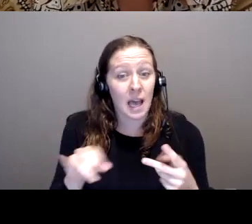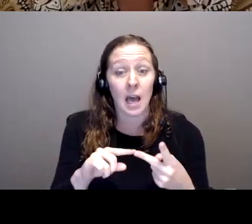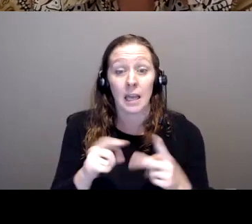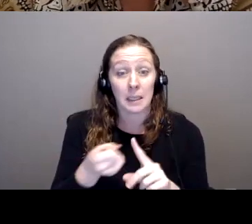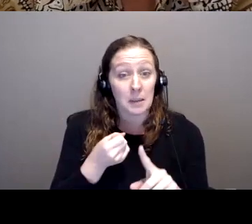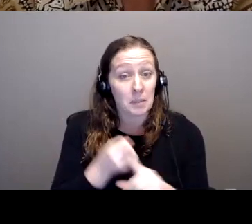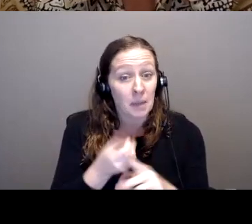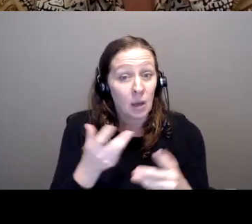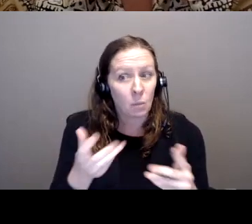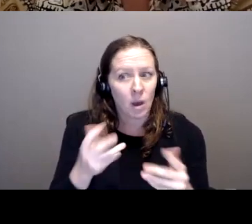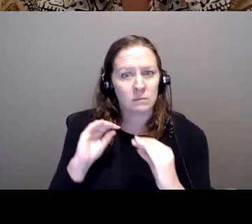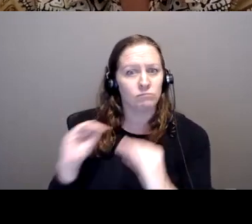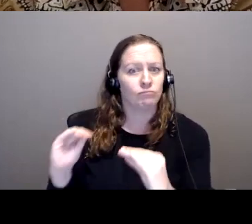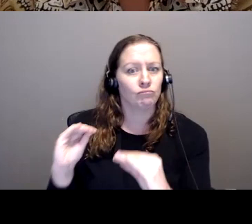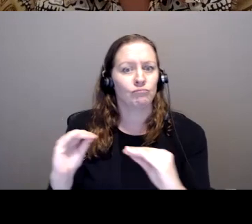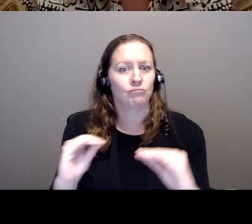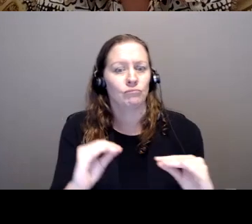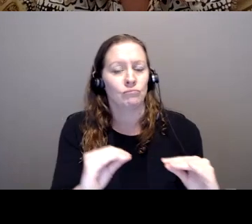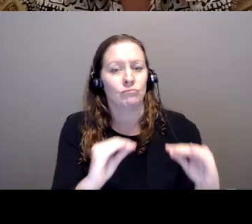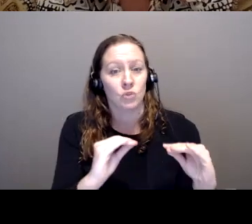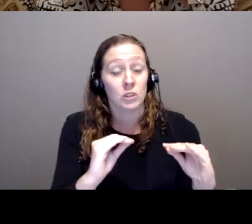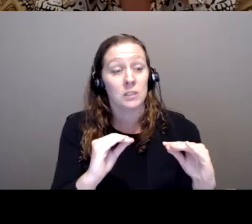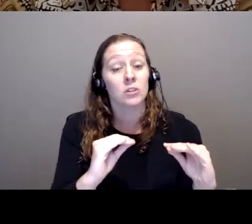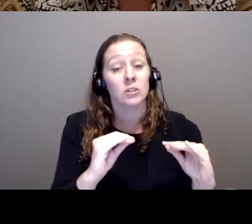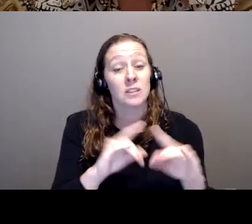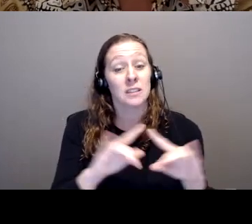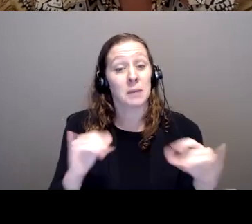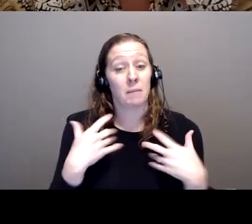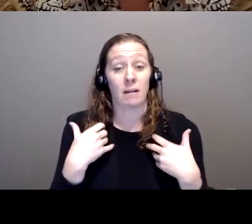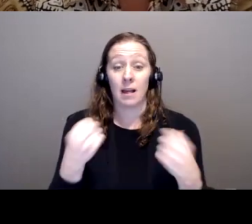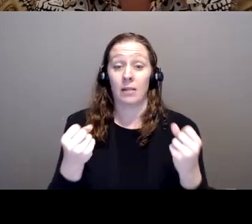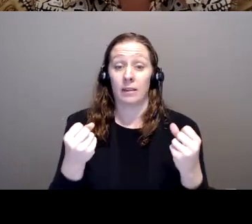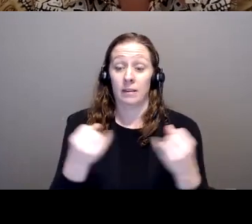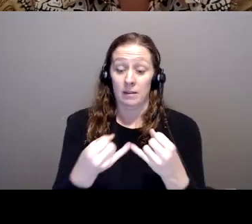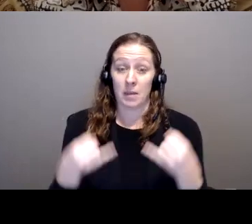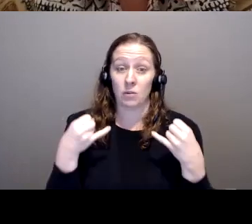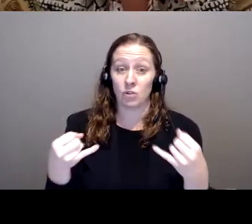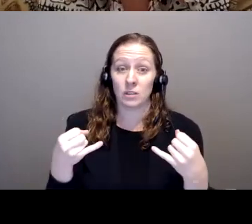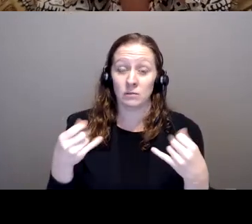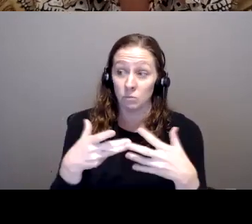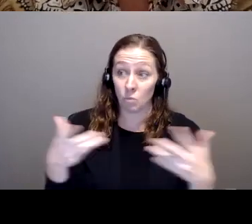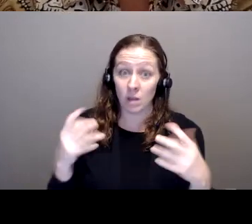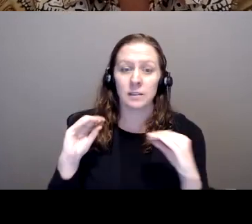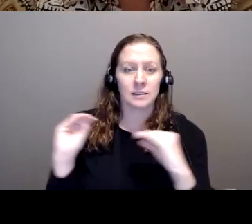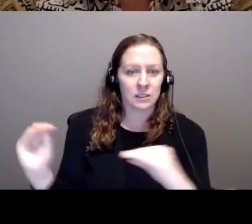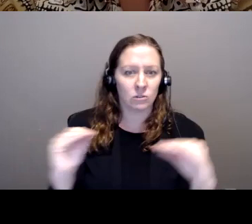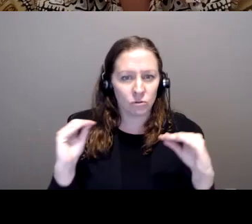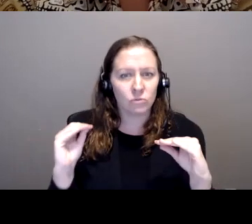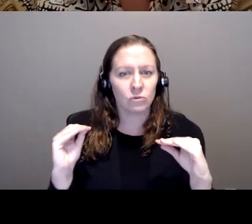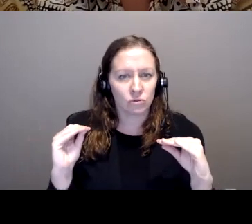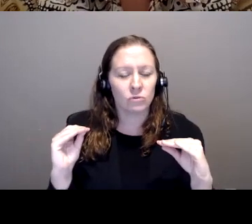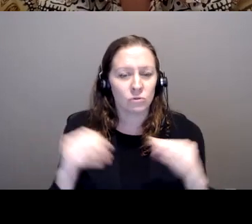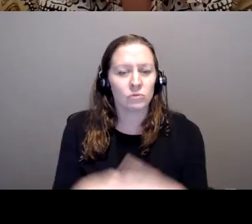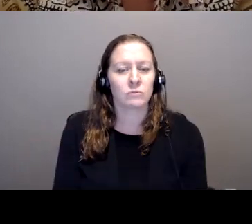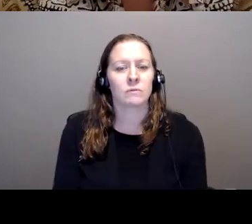impacts thereof, and also what healthy boundaries are, and also what